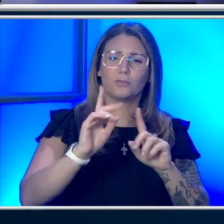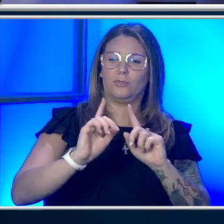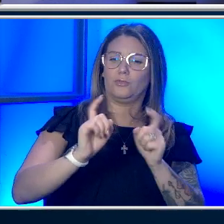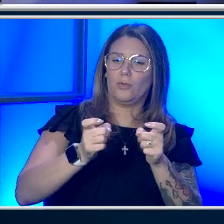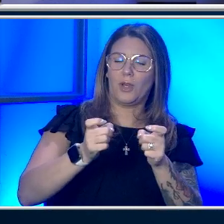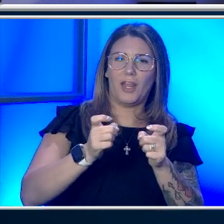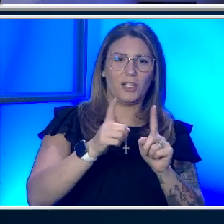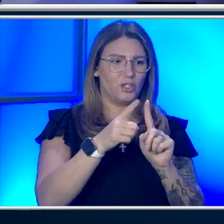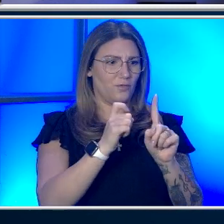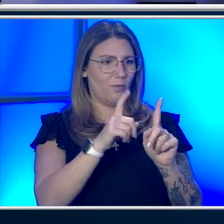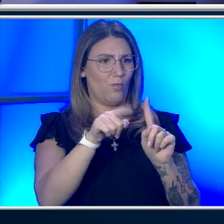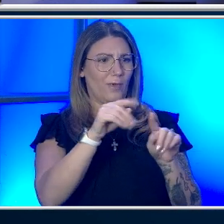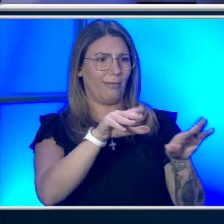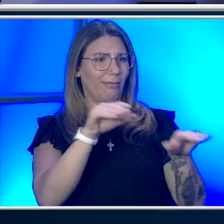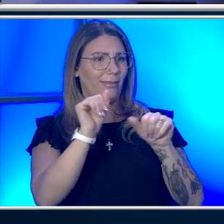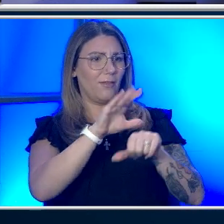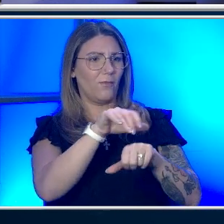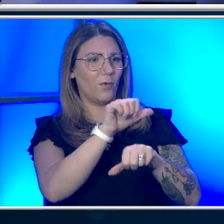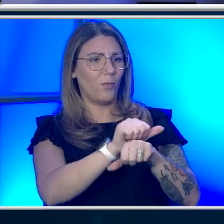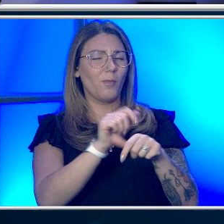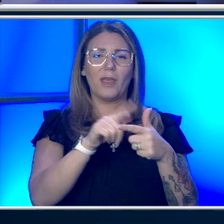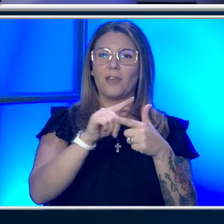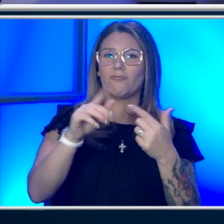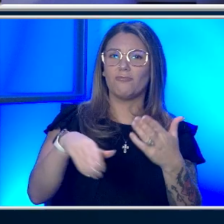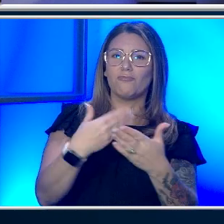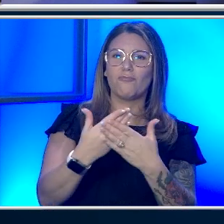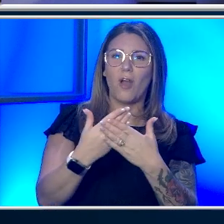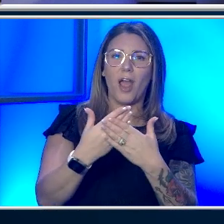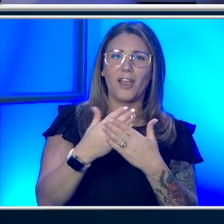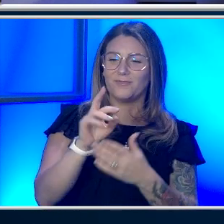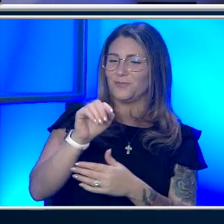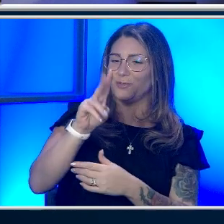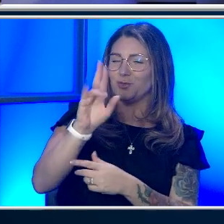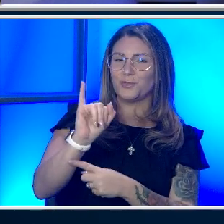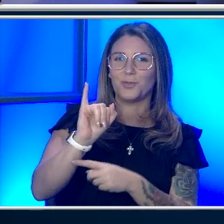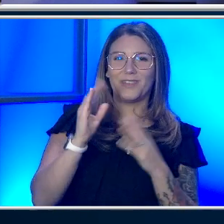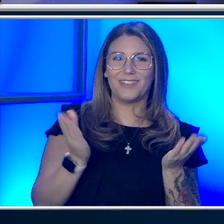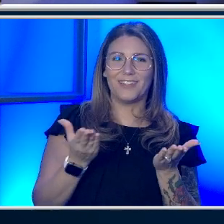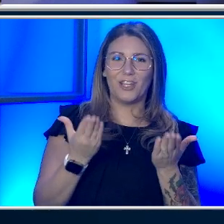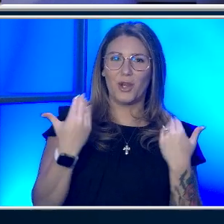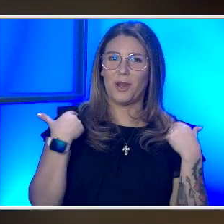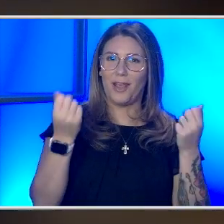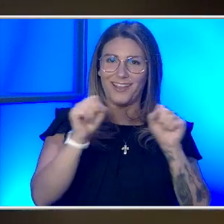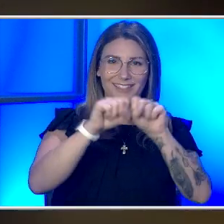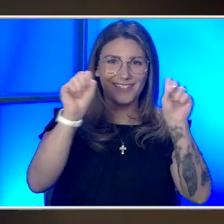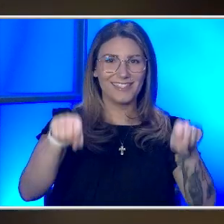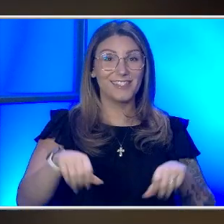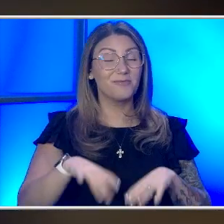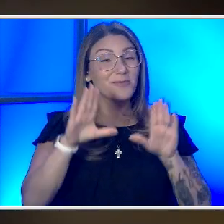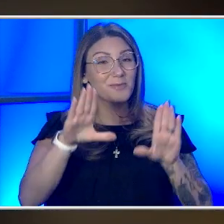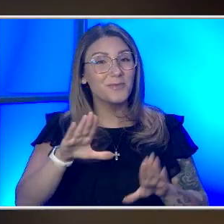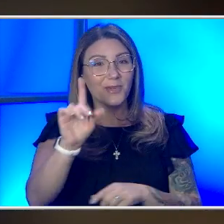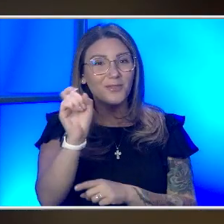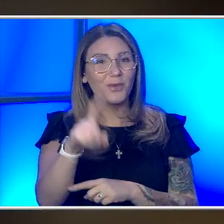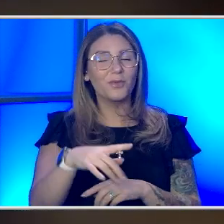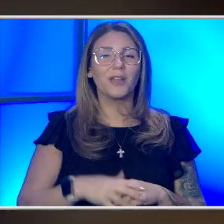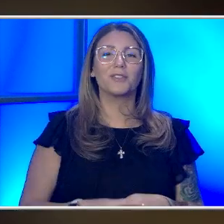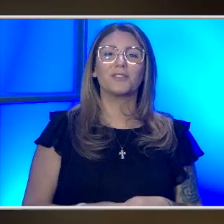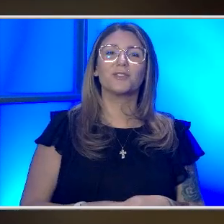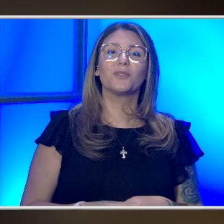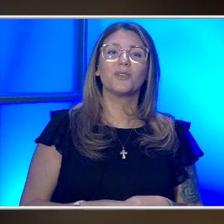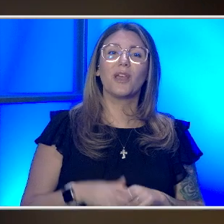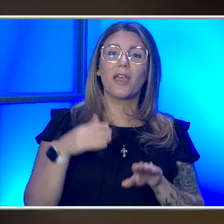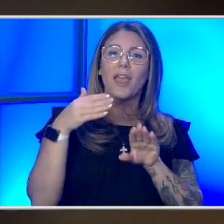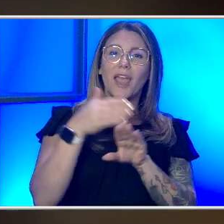it then arrives to Tori here at the health system? Yeah, great question. So right after you donate your blood,